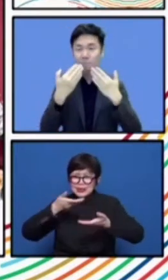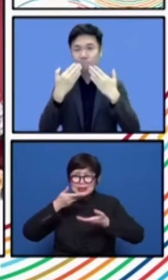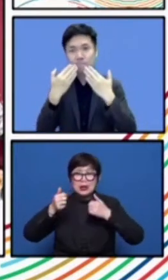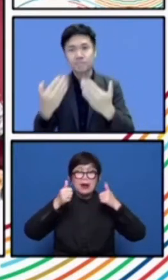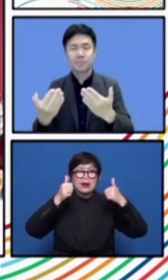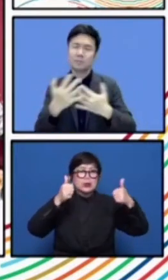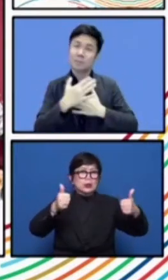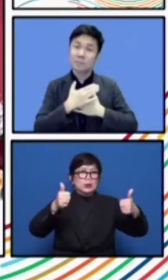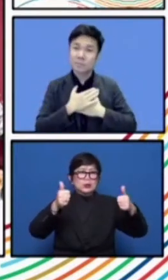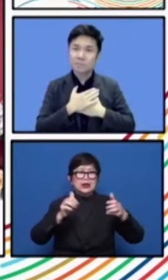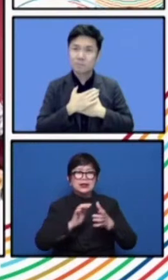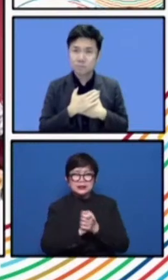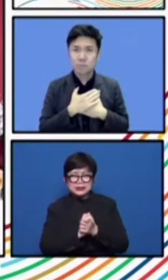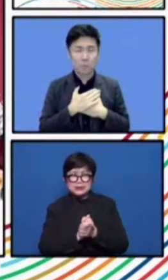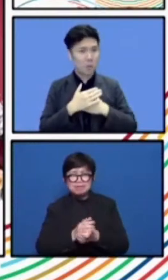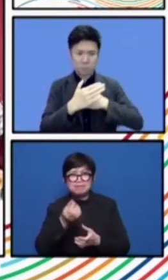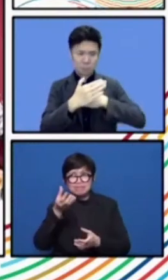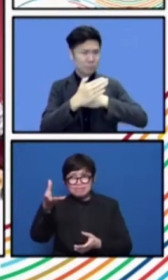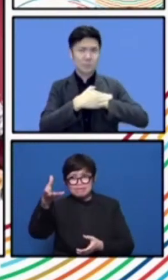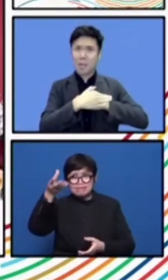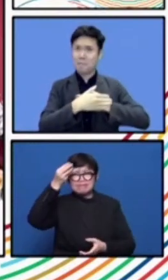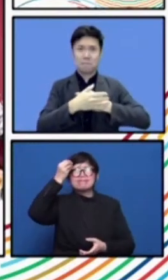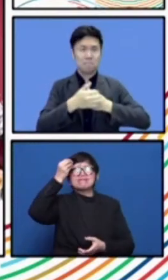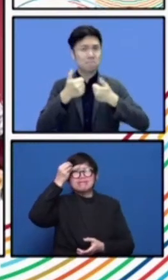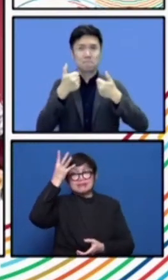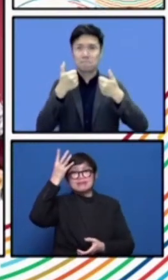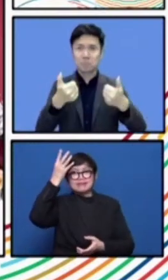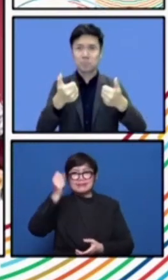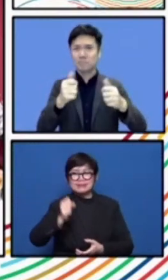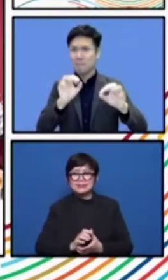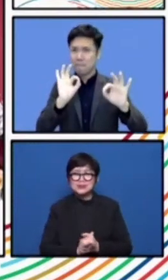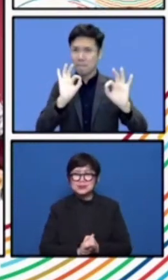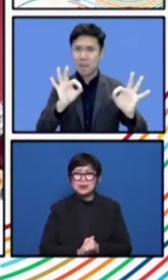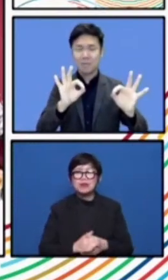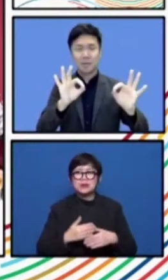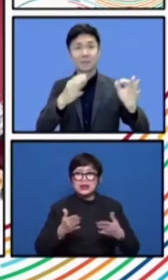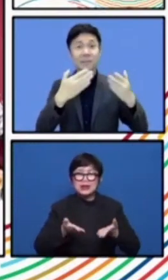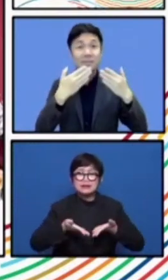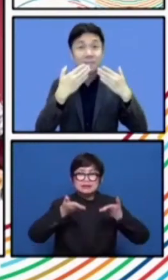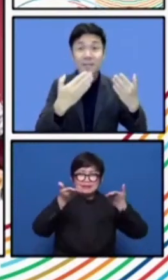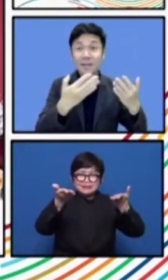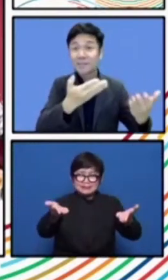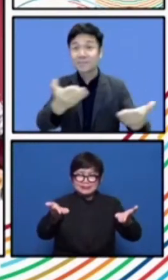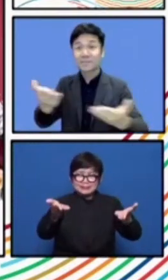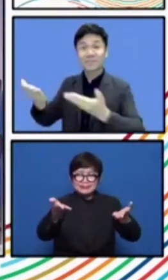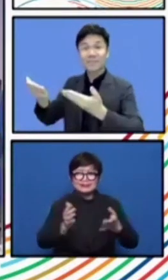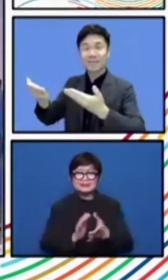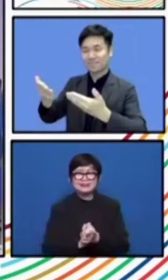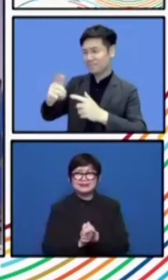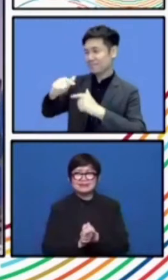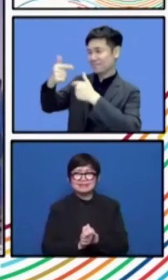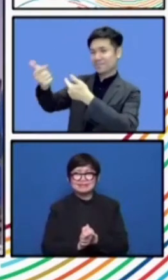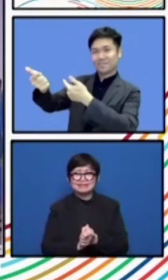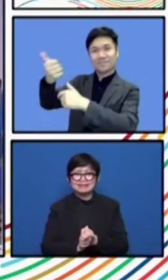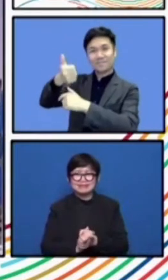efficient and turn back to you madam chair for comments from the floor thank you